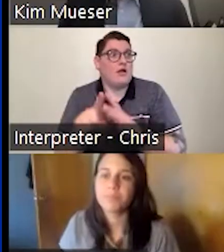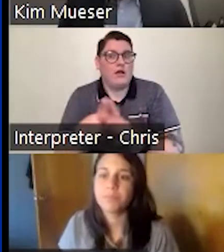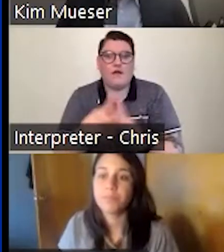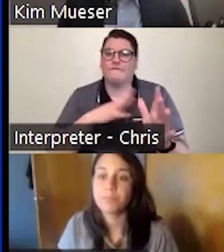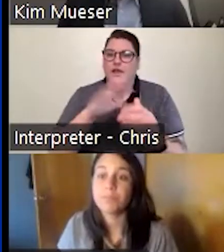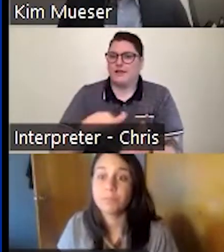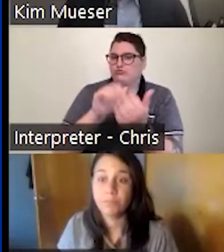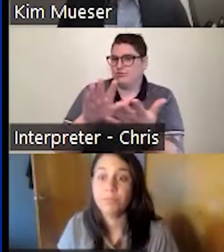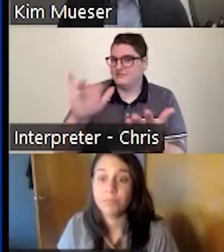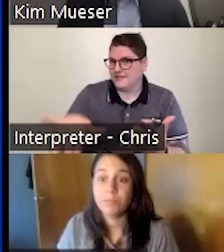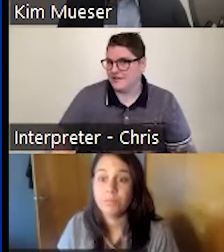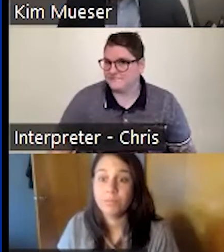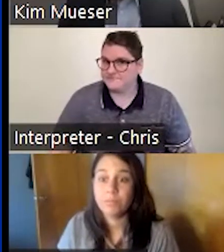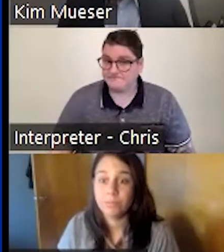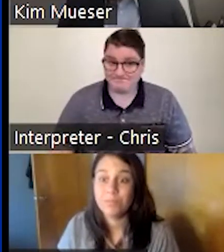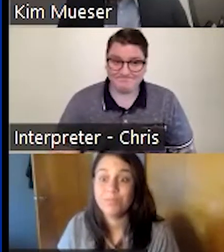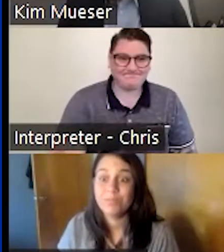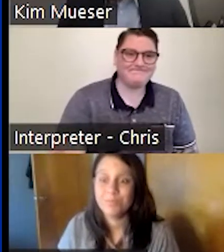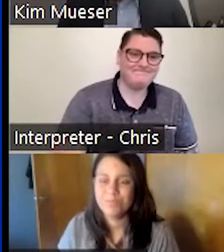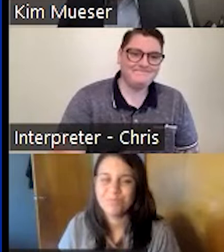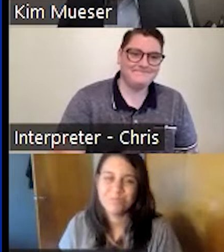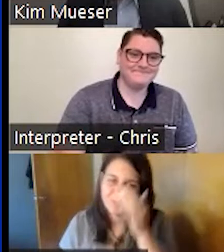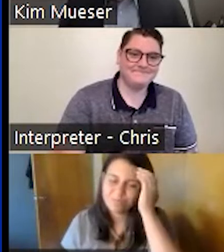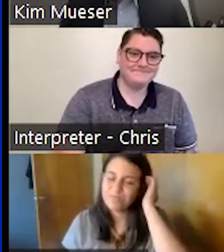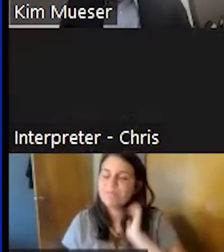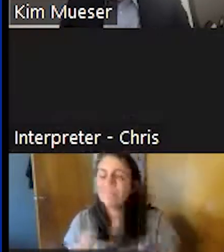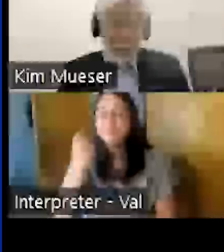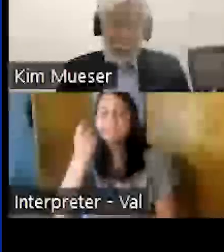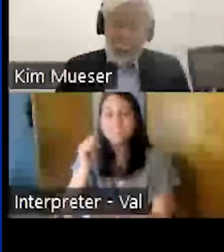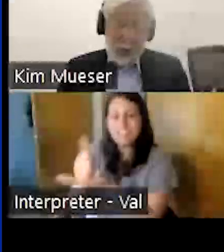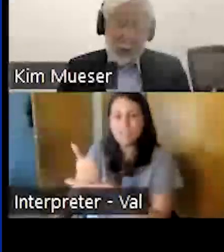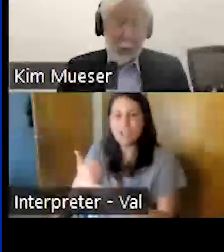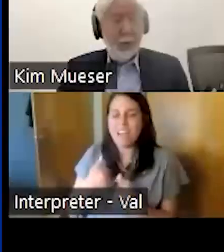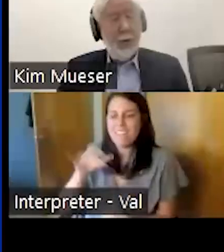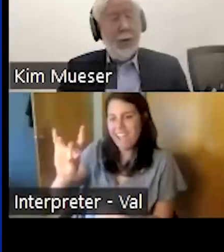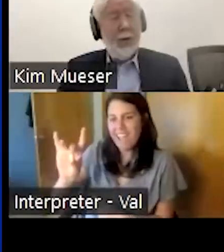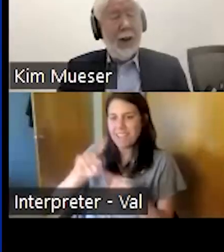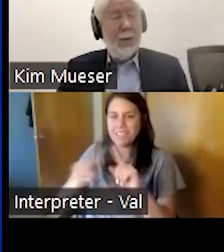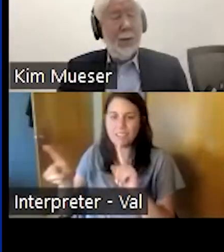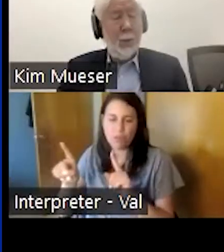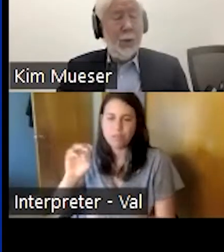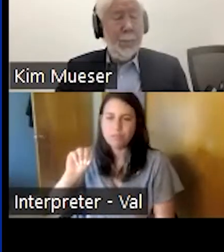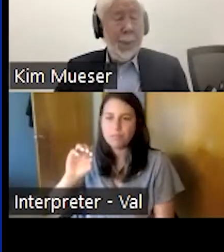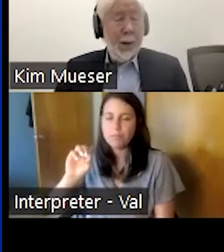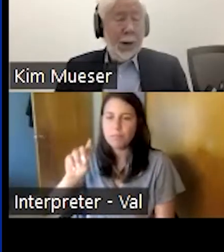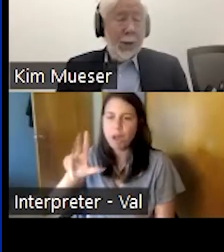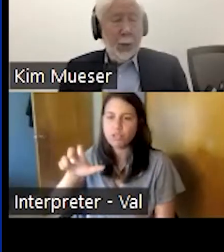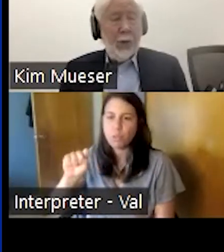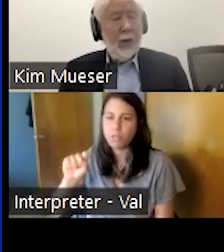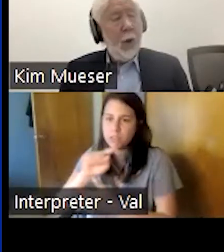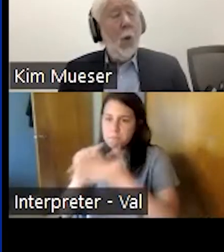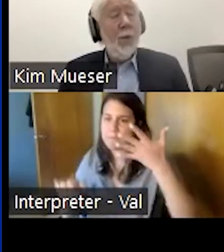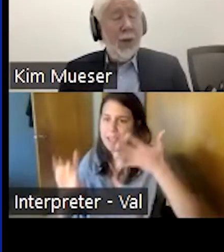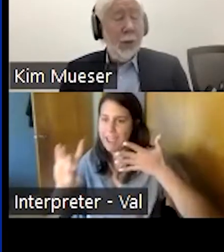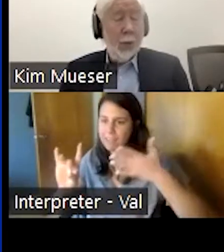We divided the intervention into a series of 8 different modules, and I'm going to quickly run down through them. The first